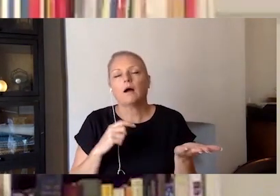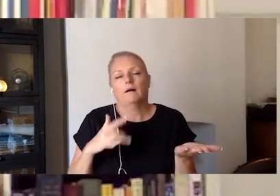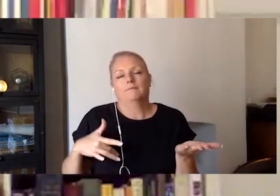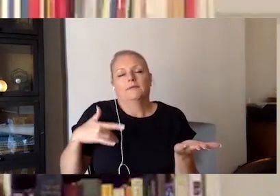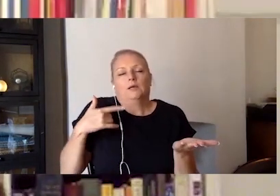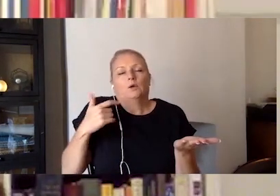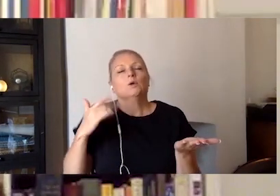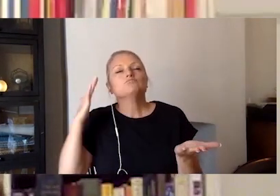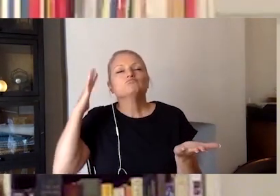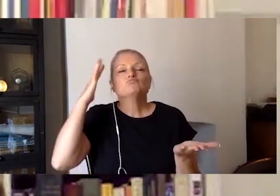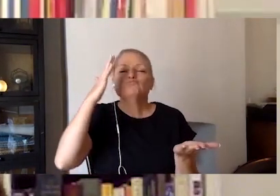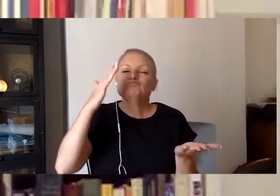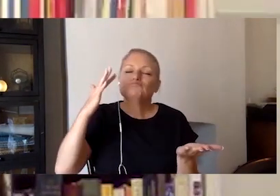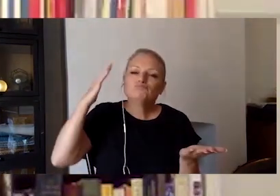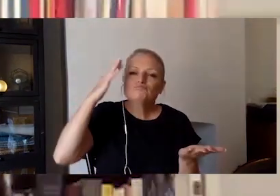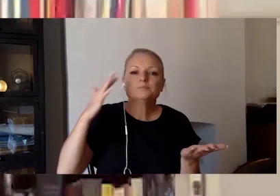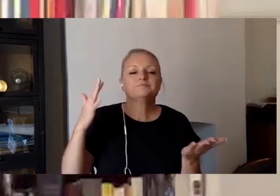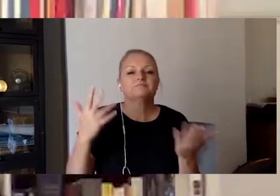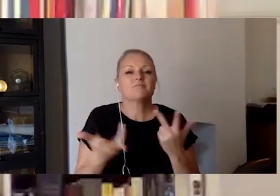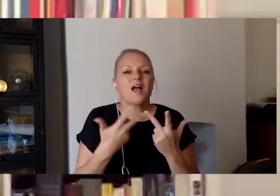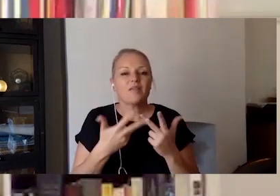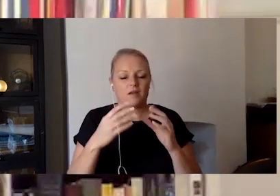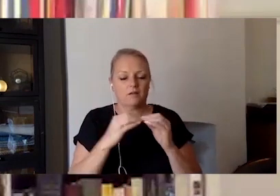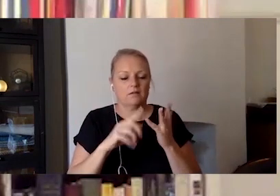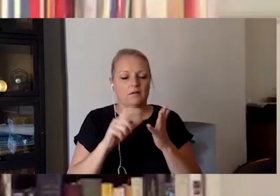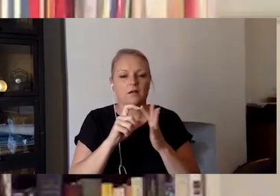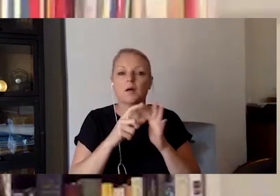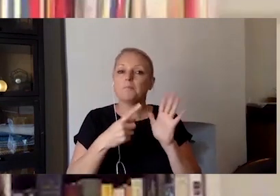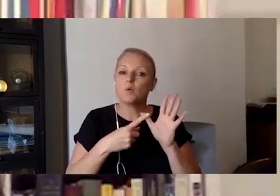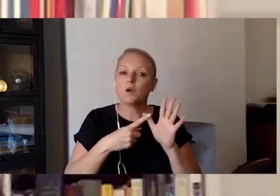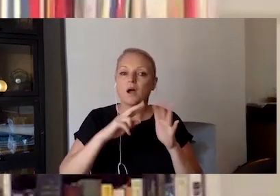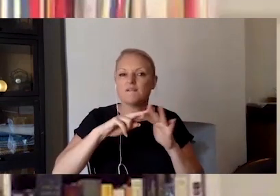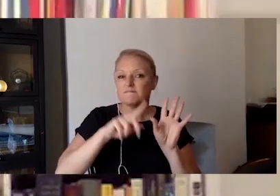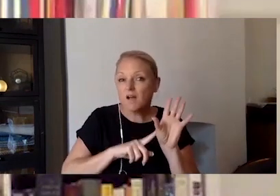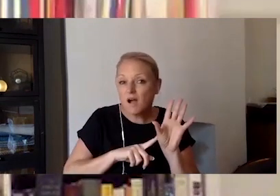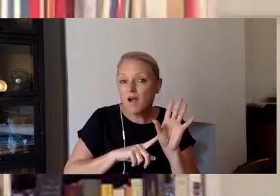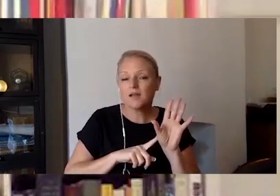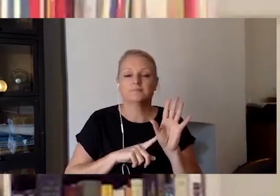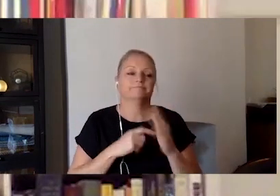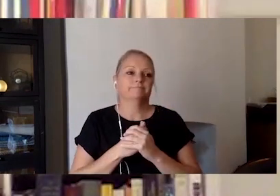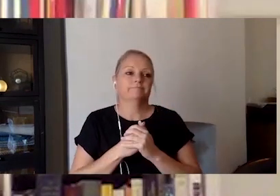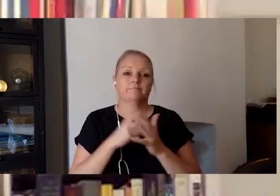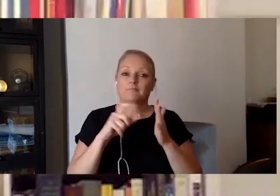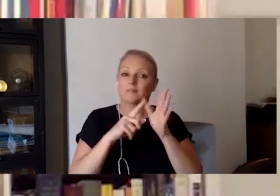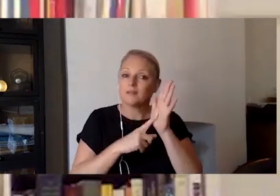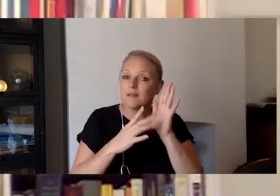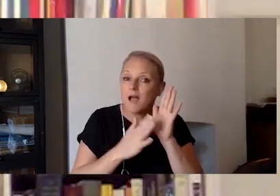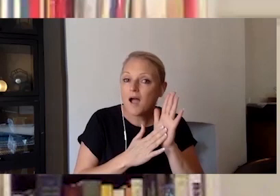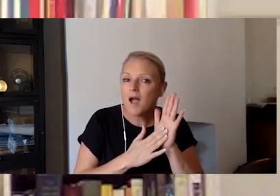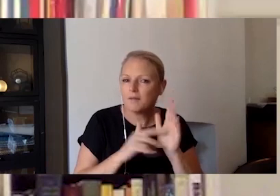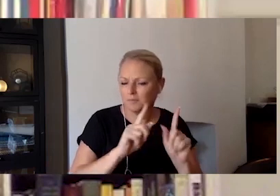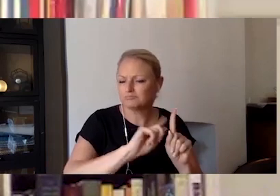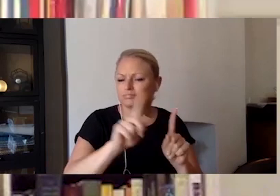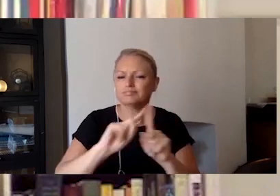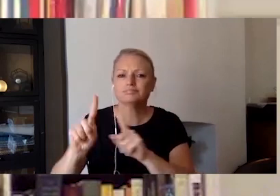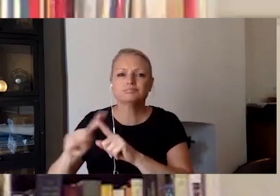great include Buddhify, Smiling Mind, and Calm. Mindfulness in these forums is an attention